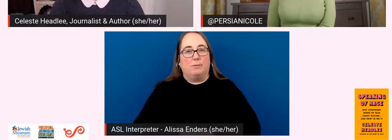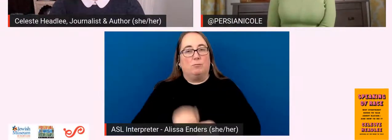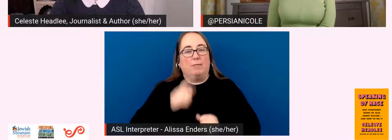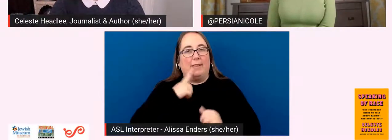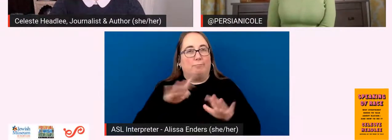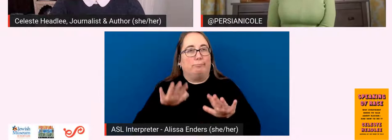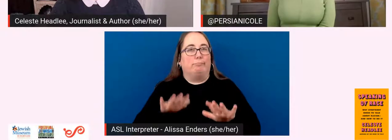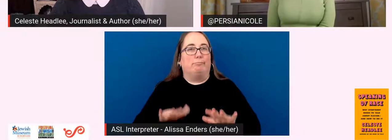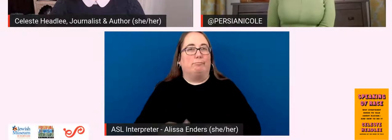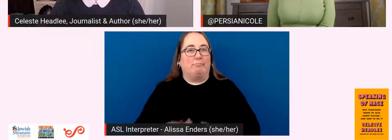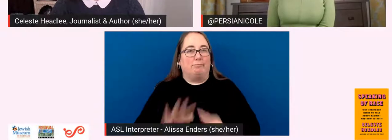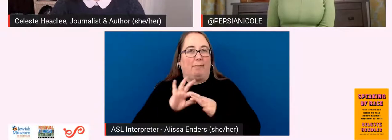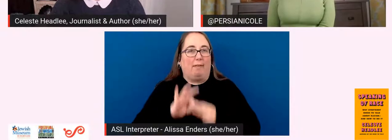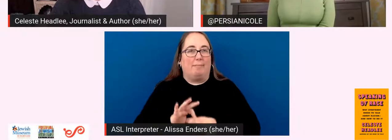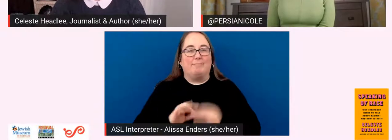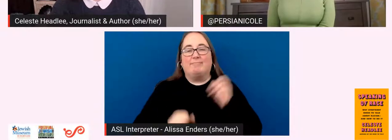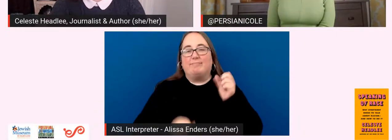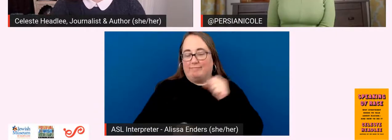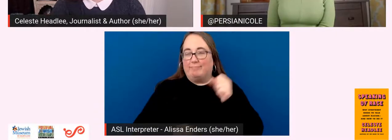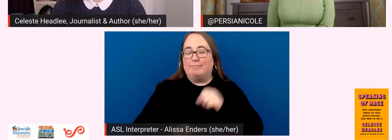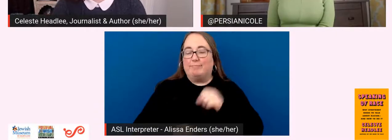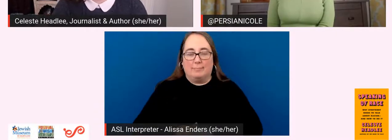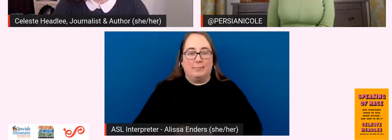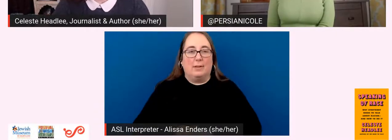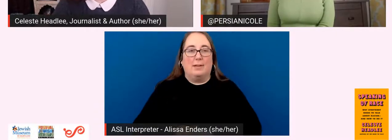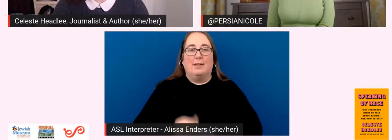right? Yeah, absolutely. I garden.